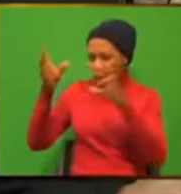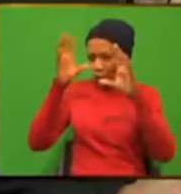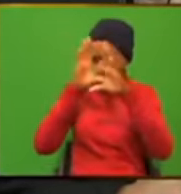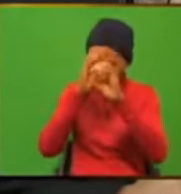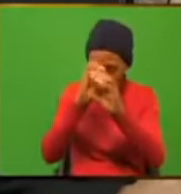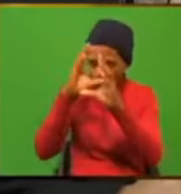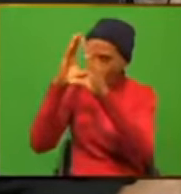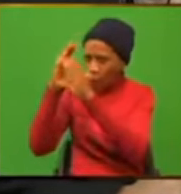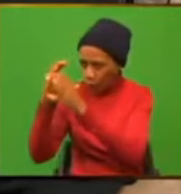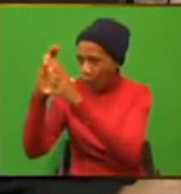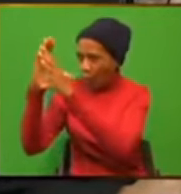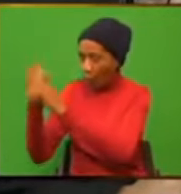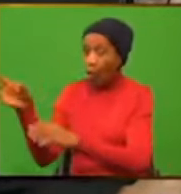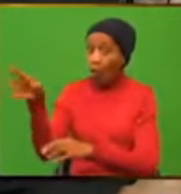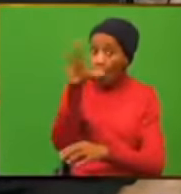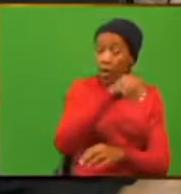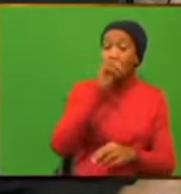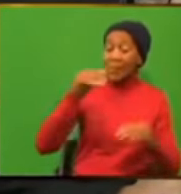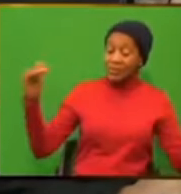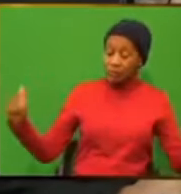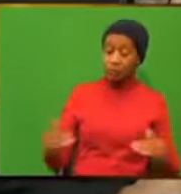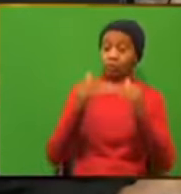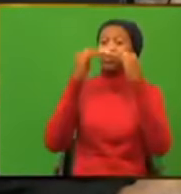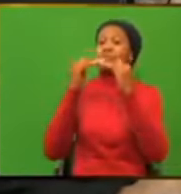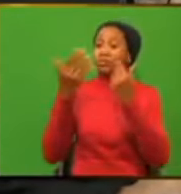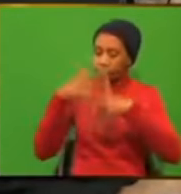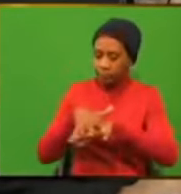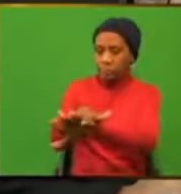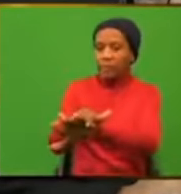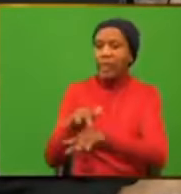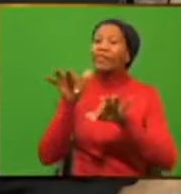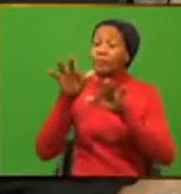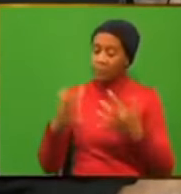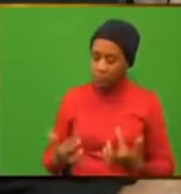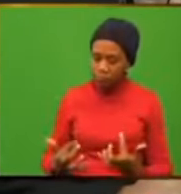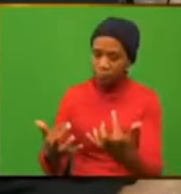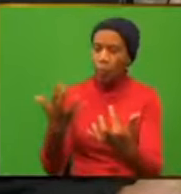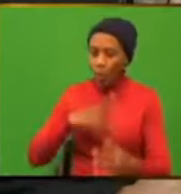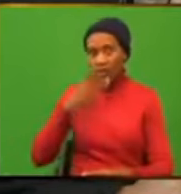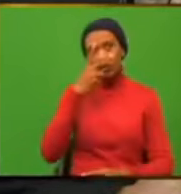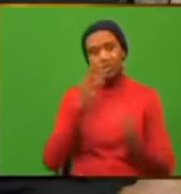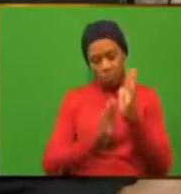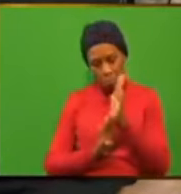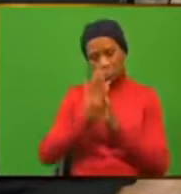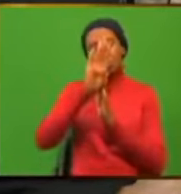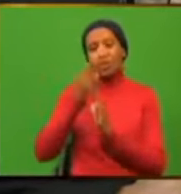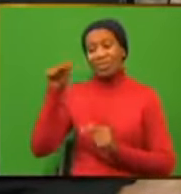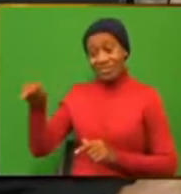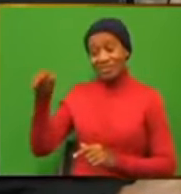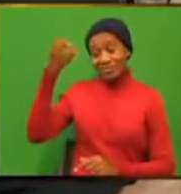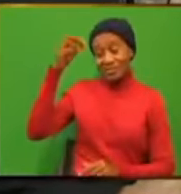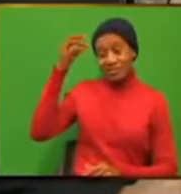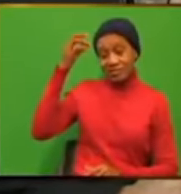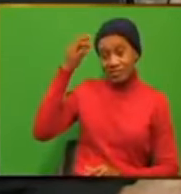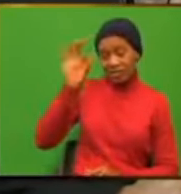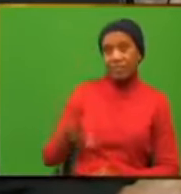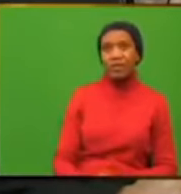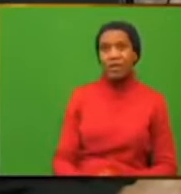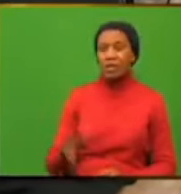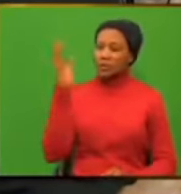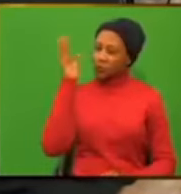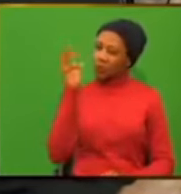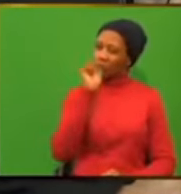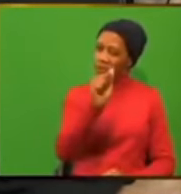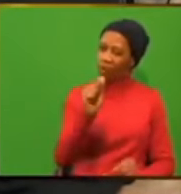all meet the standards that South Africans wish to see from this government. Mr. President, your speech last night was filled with